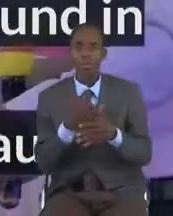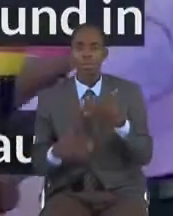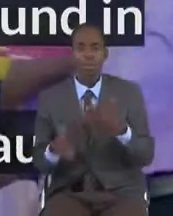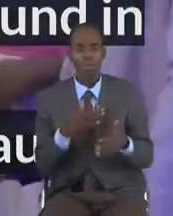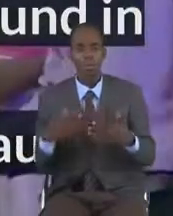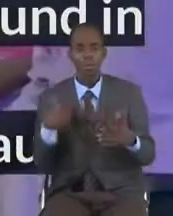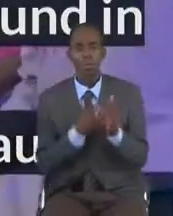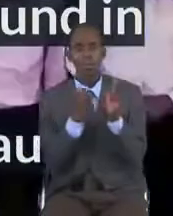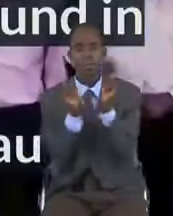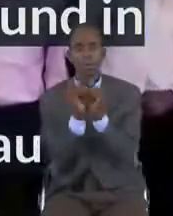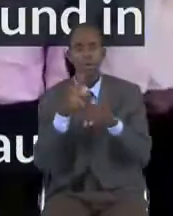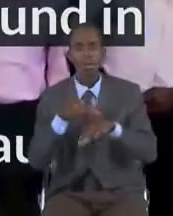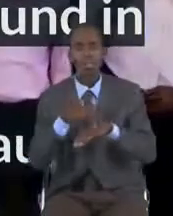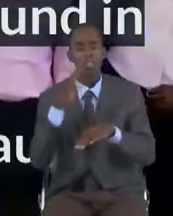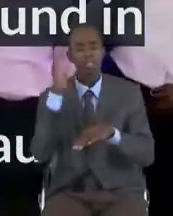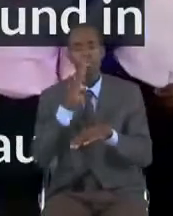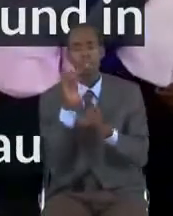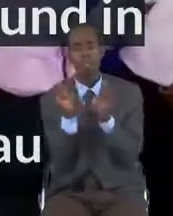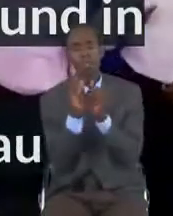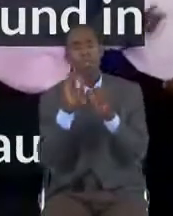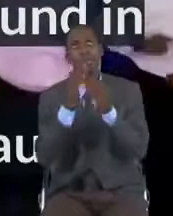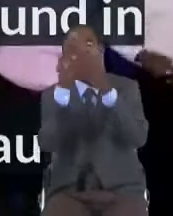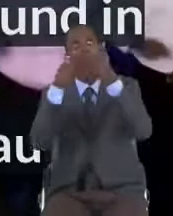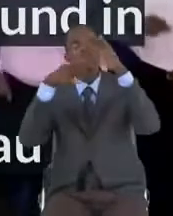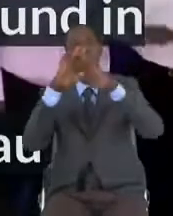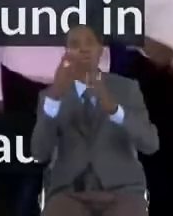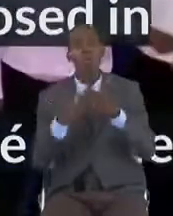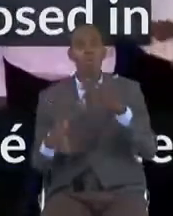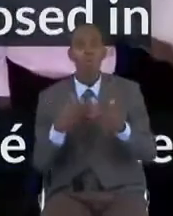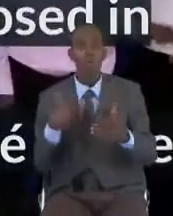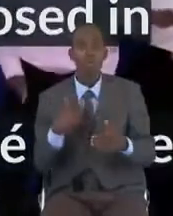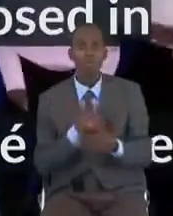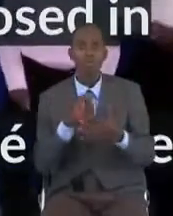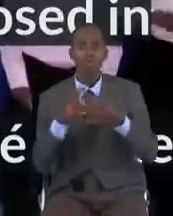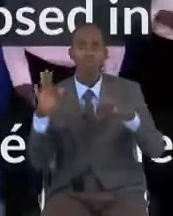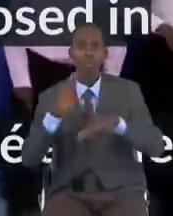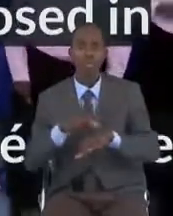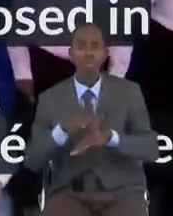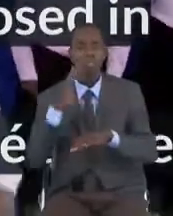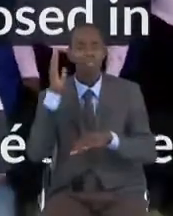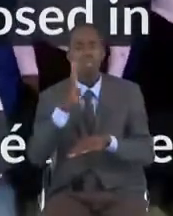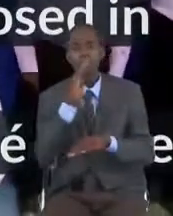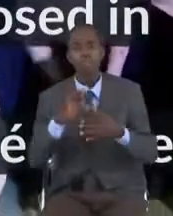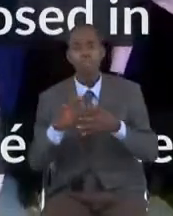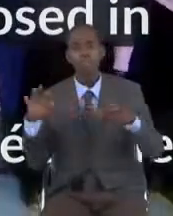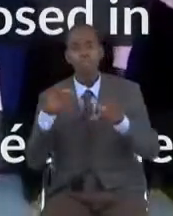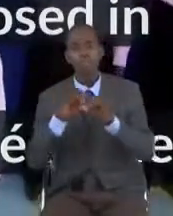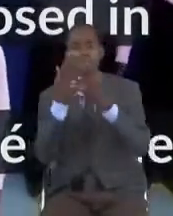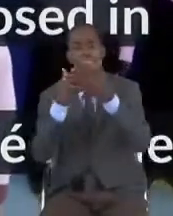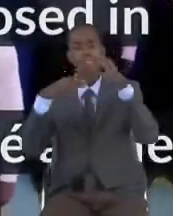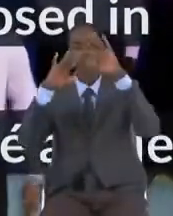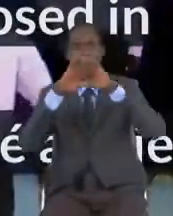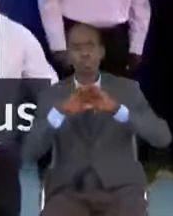Whatsoever we bind on earth shall be bound in heaven. Whatsoever we lose on earth shall be loosed in